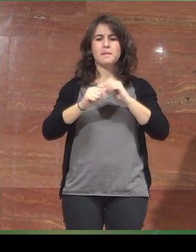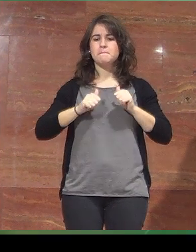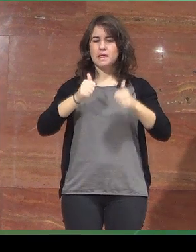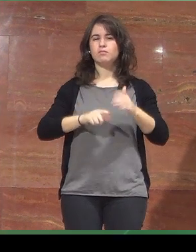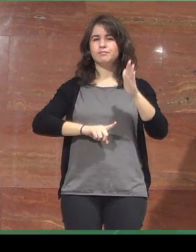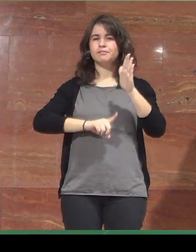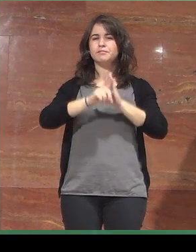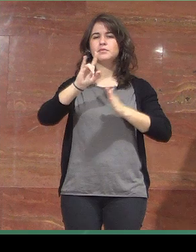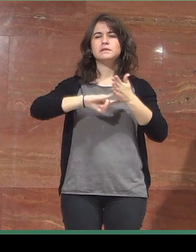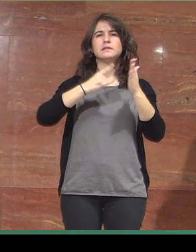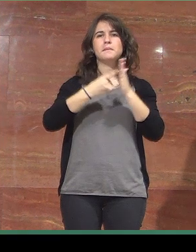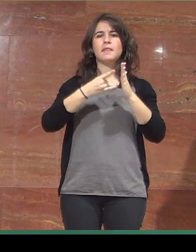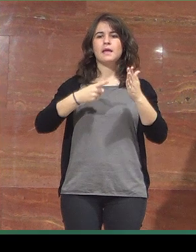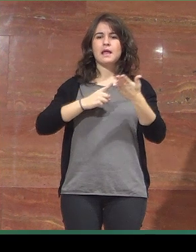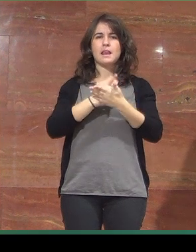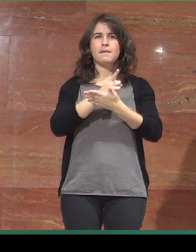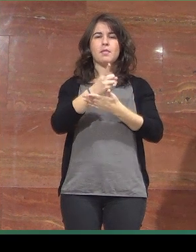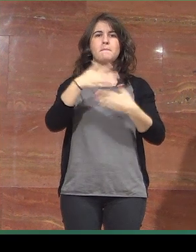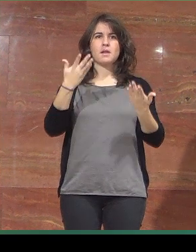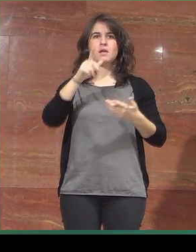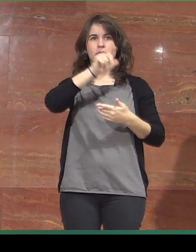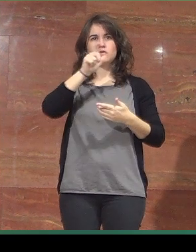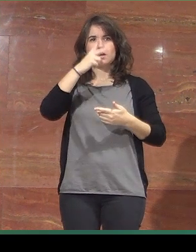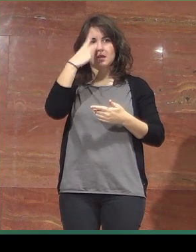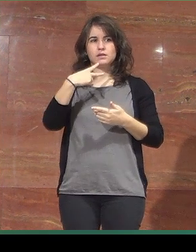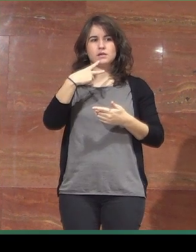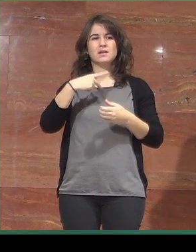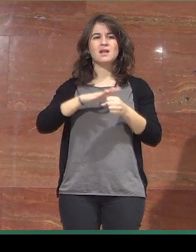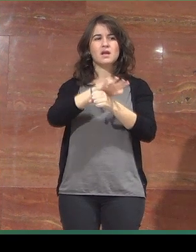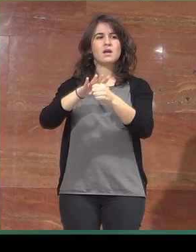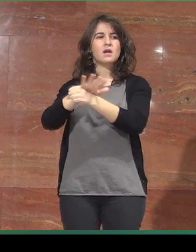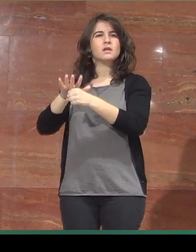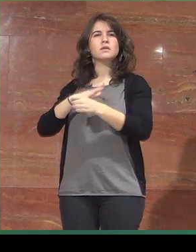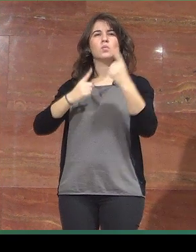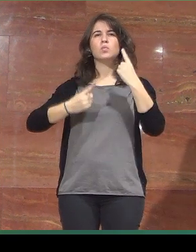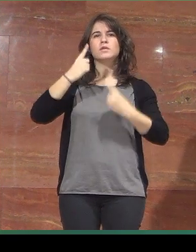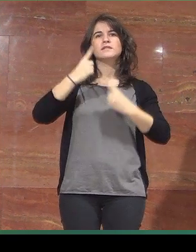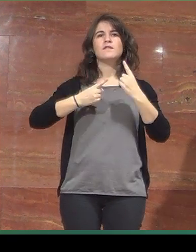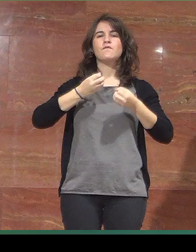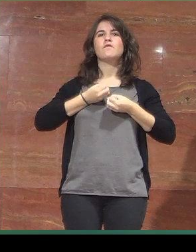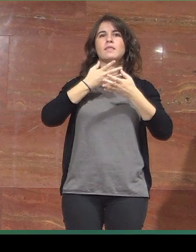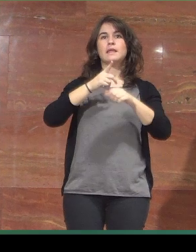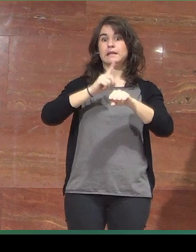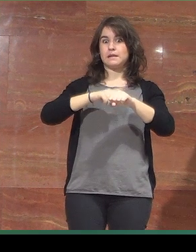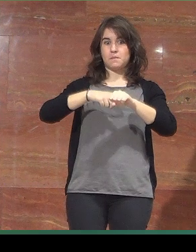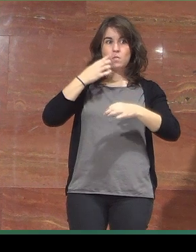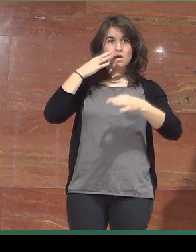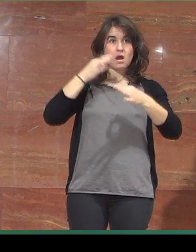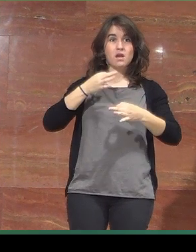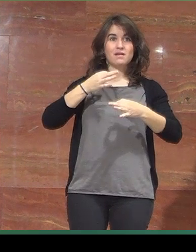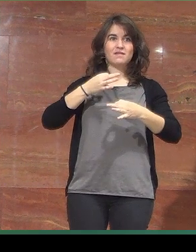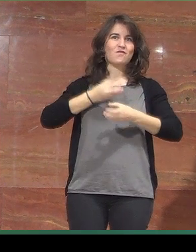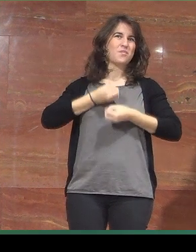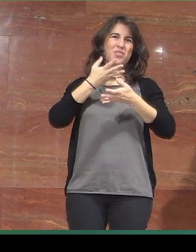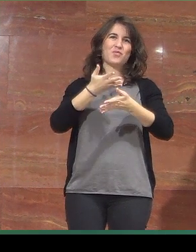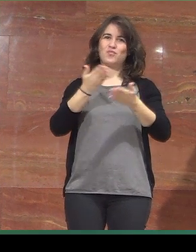real-time information is not generally available, you can have a key fob which activates it.